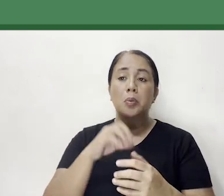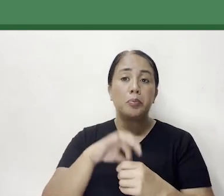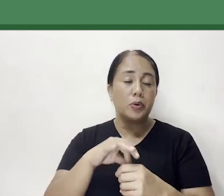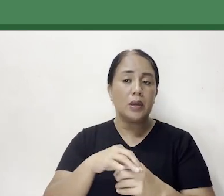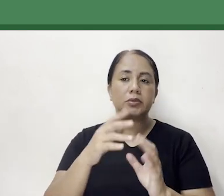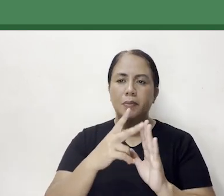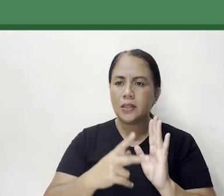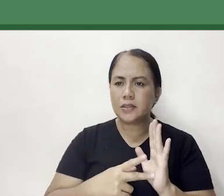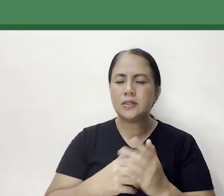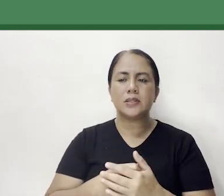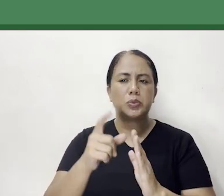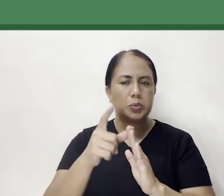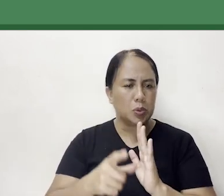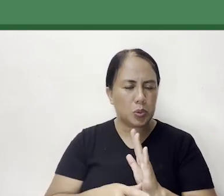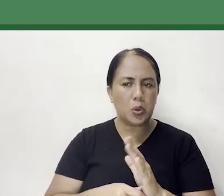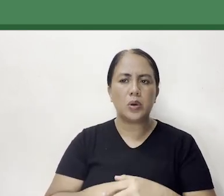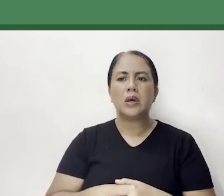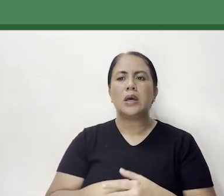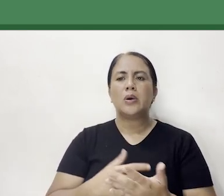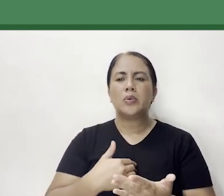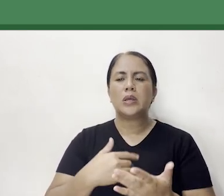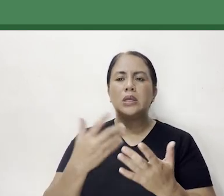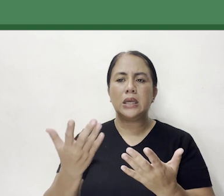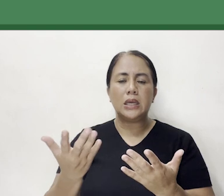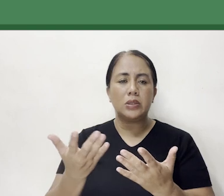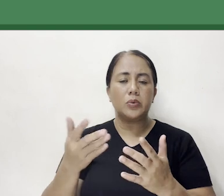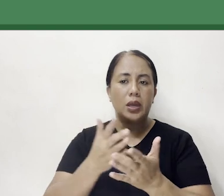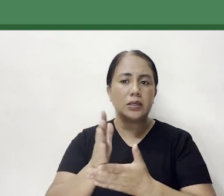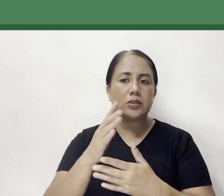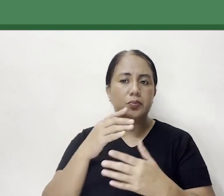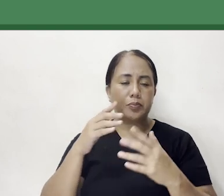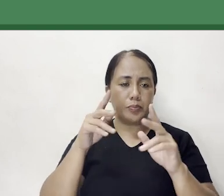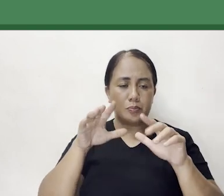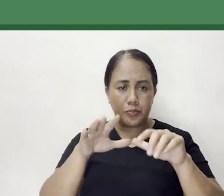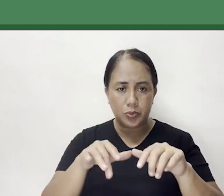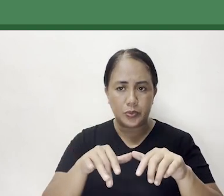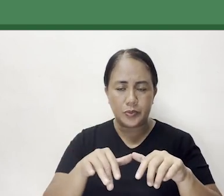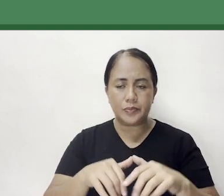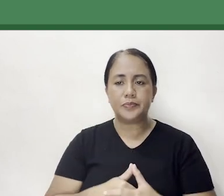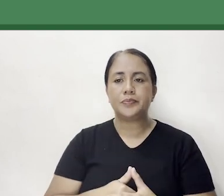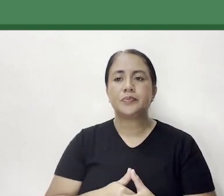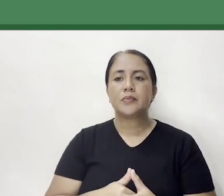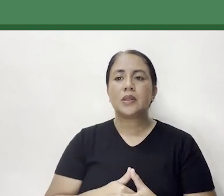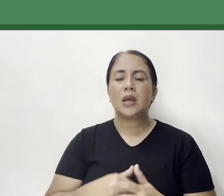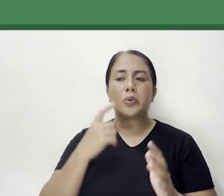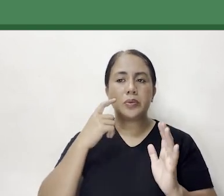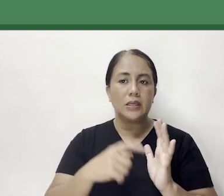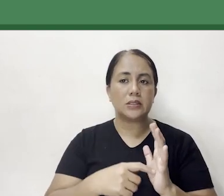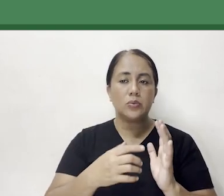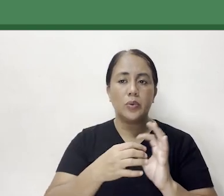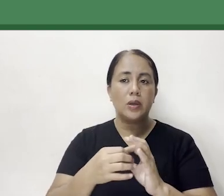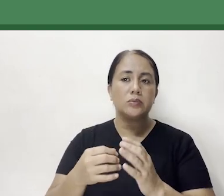society, programs, policies, and laws infringing on the rights of persons with